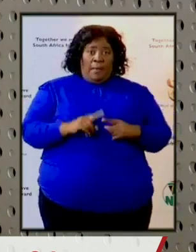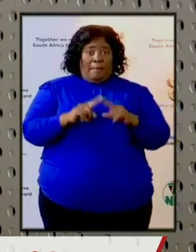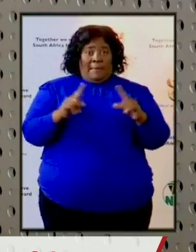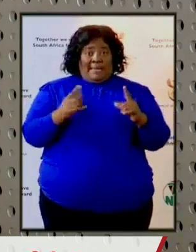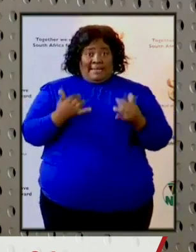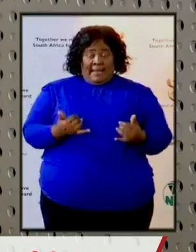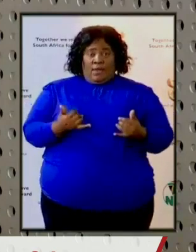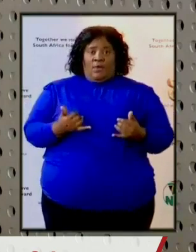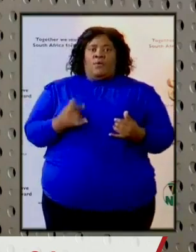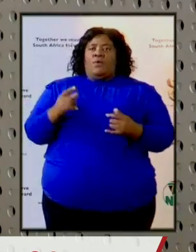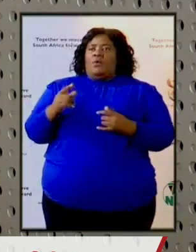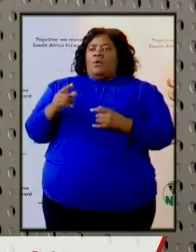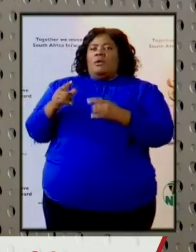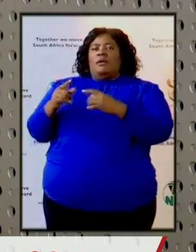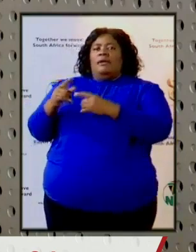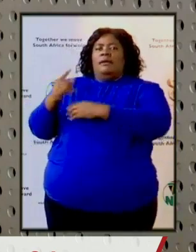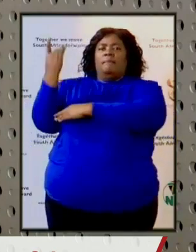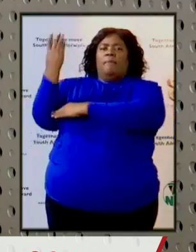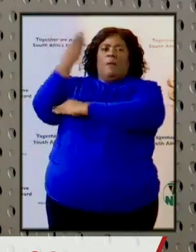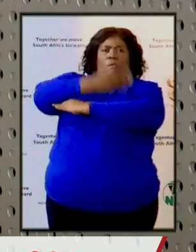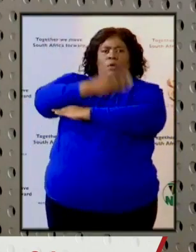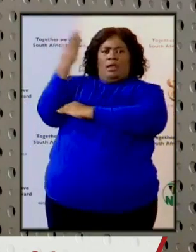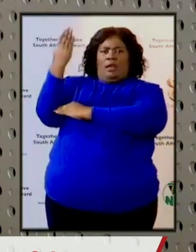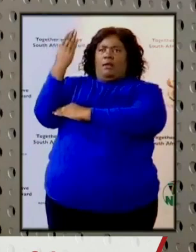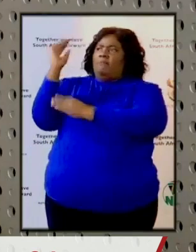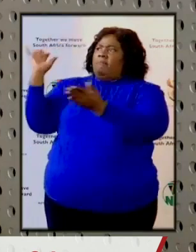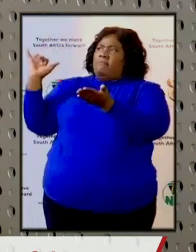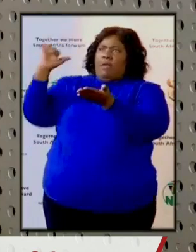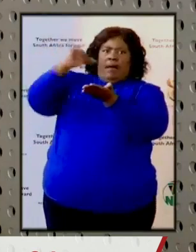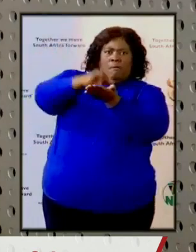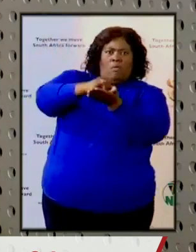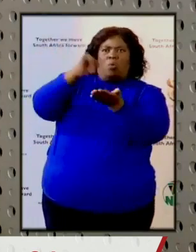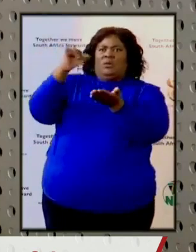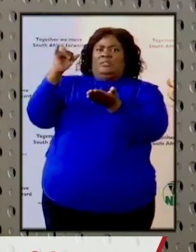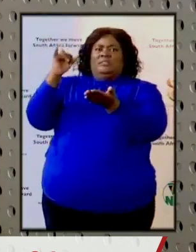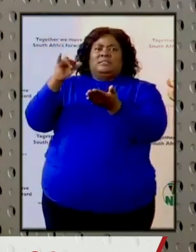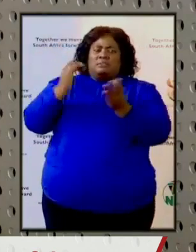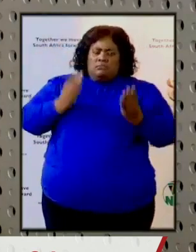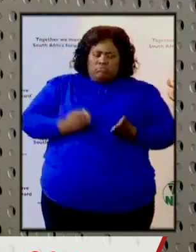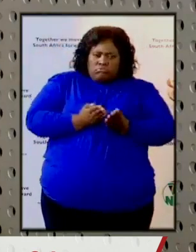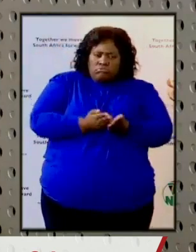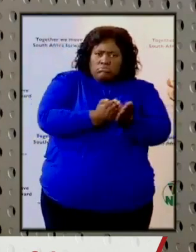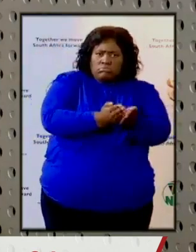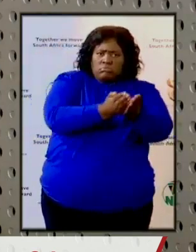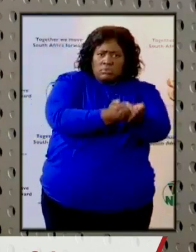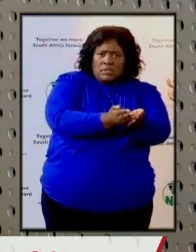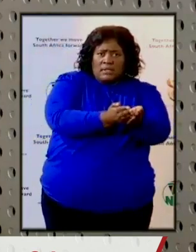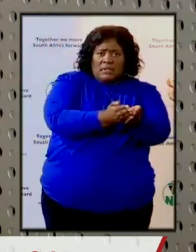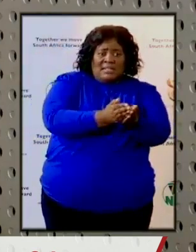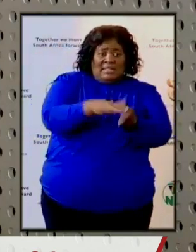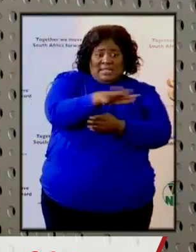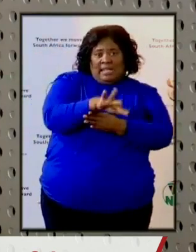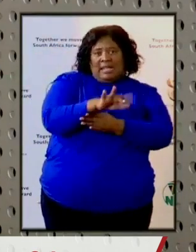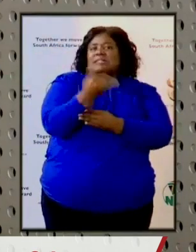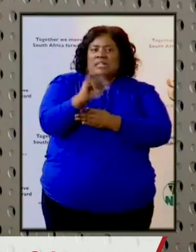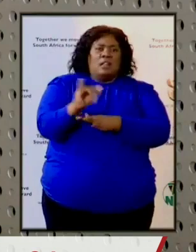the sea borders, ports, the airports, the land ports of entry are still